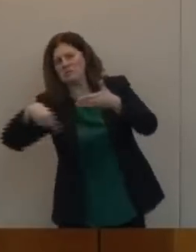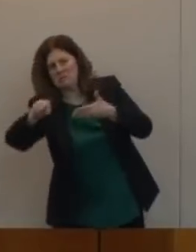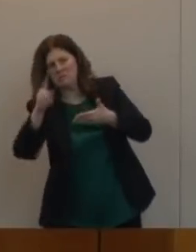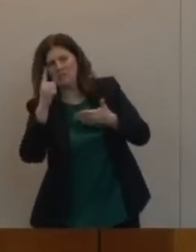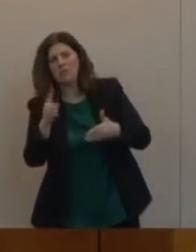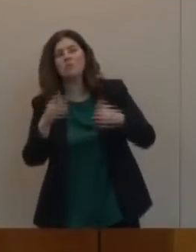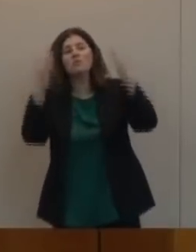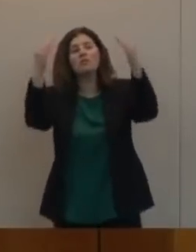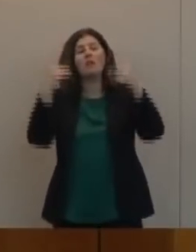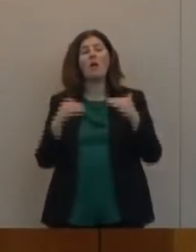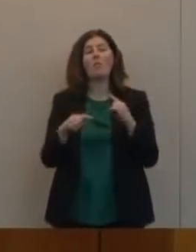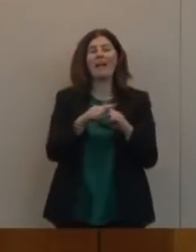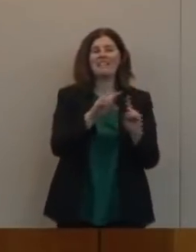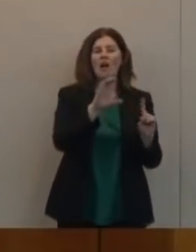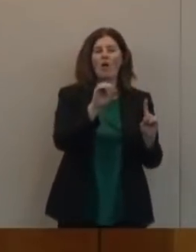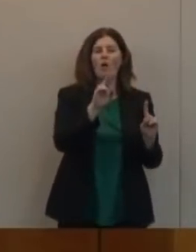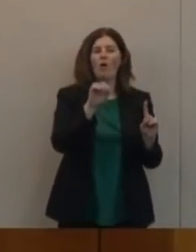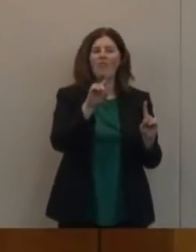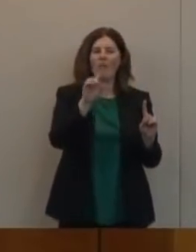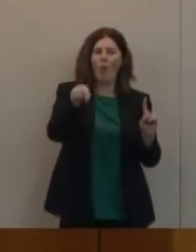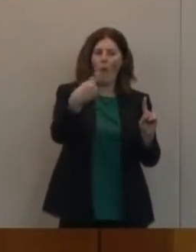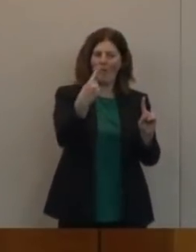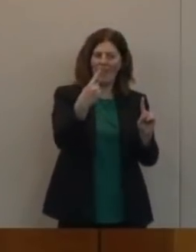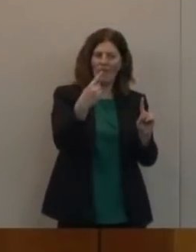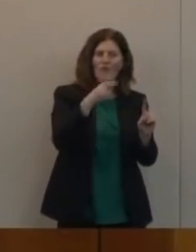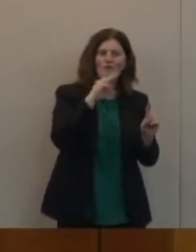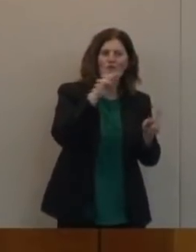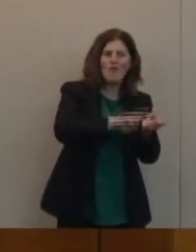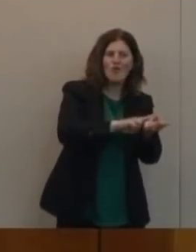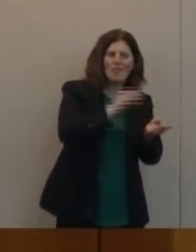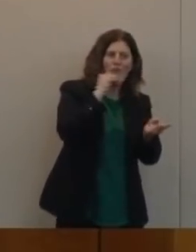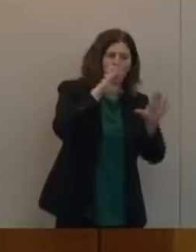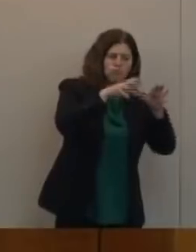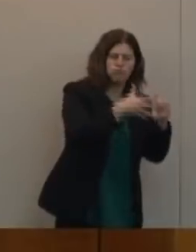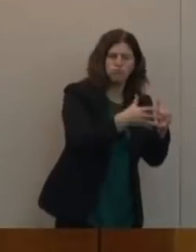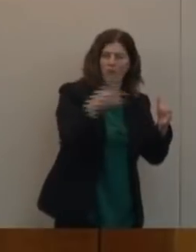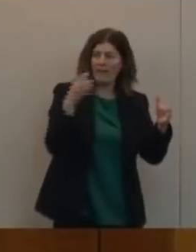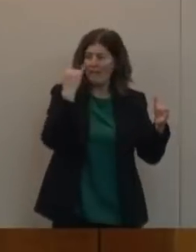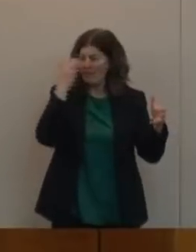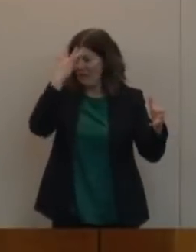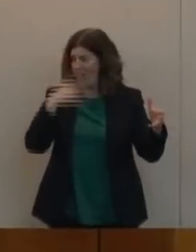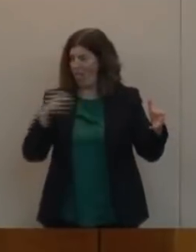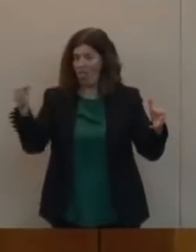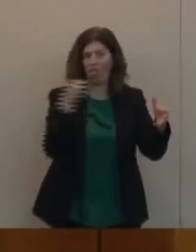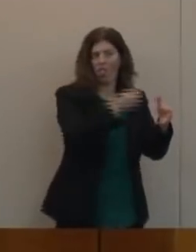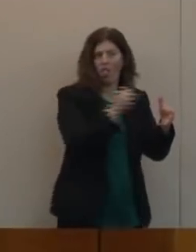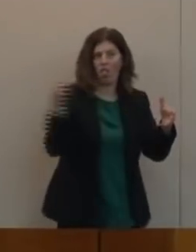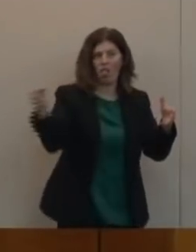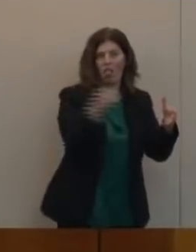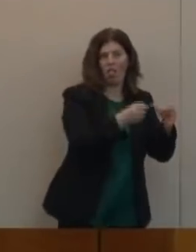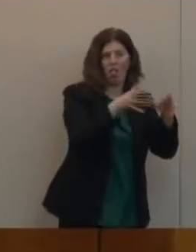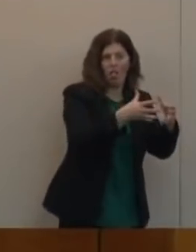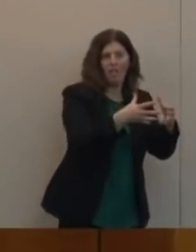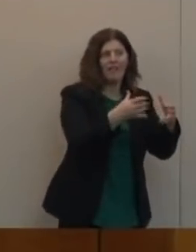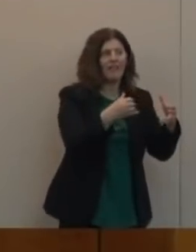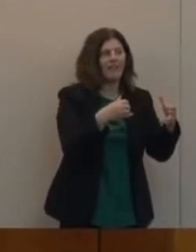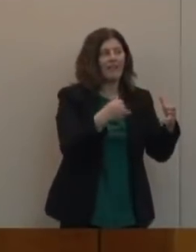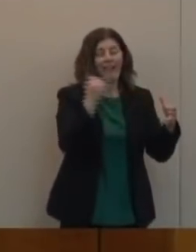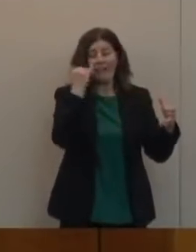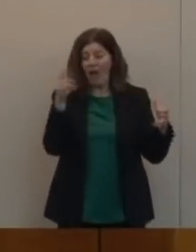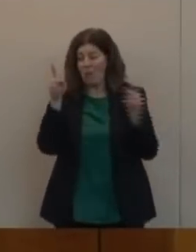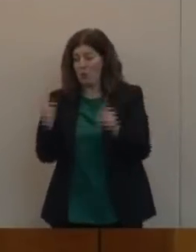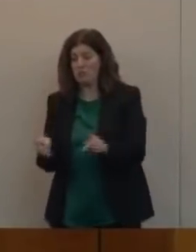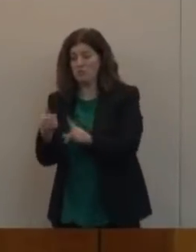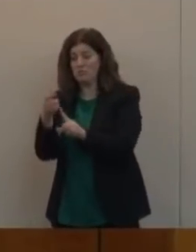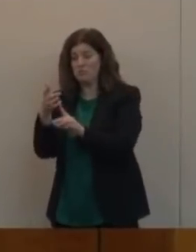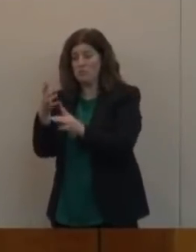home will serve two purposes. One, if someone's in a nursing home and turns out a new case of COVID, we can move